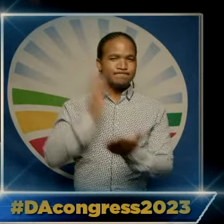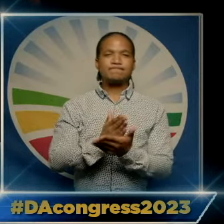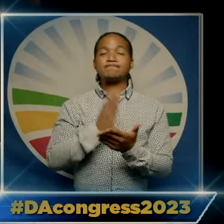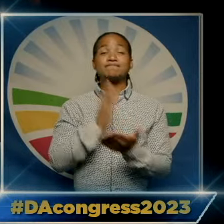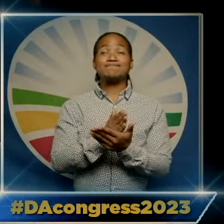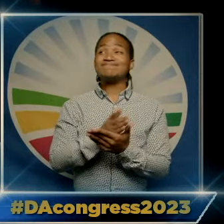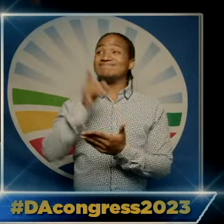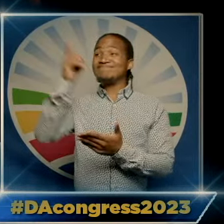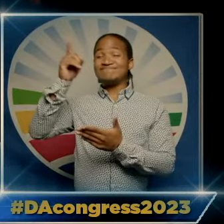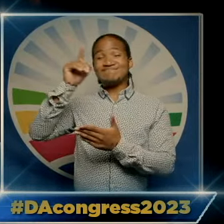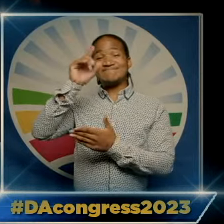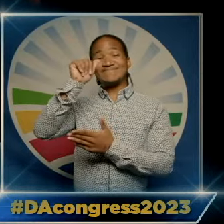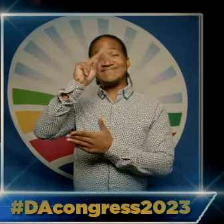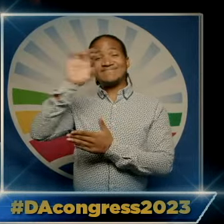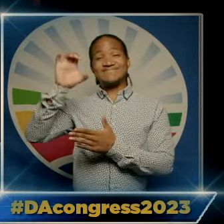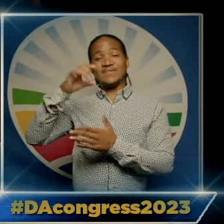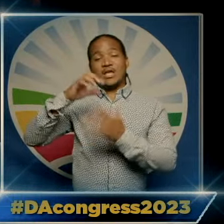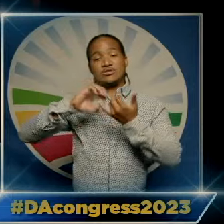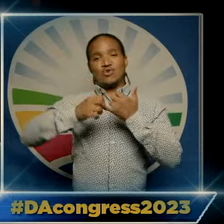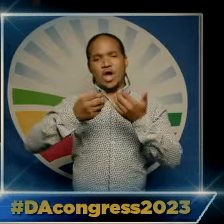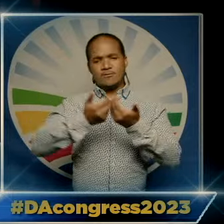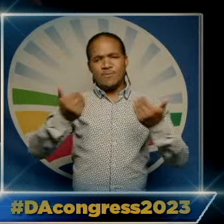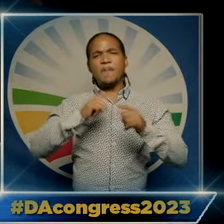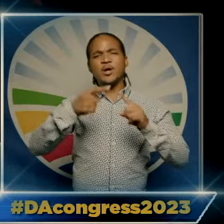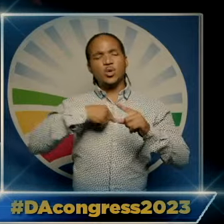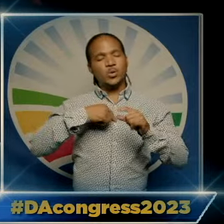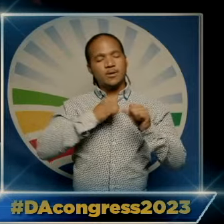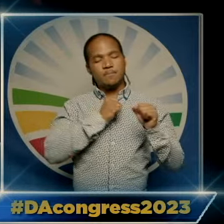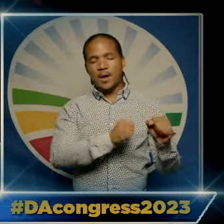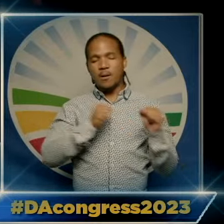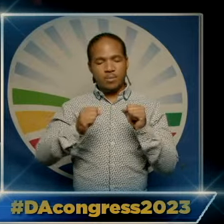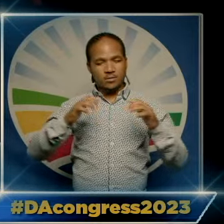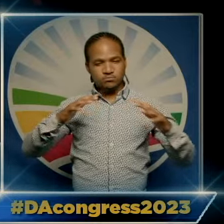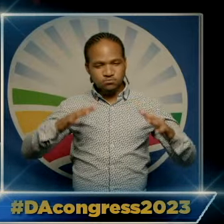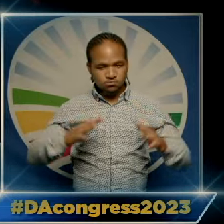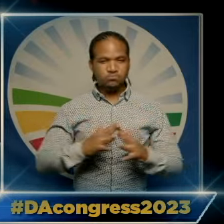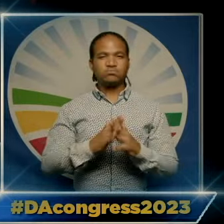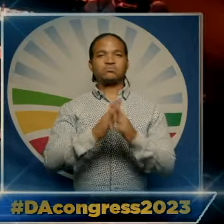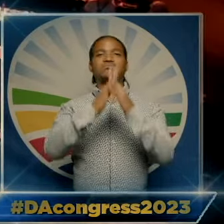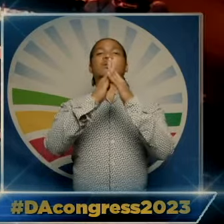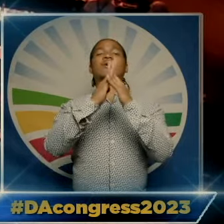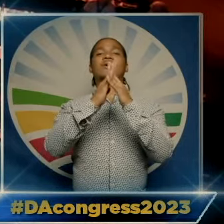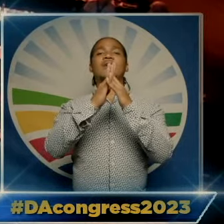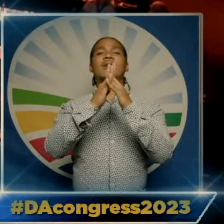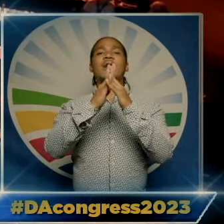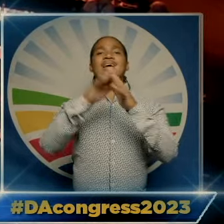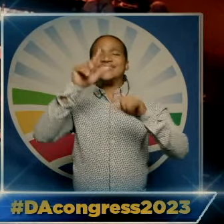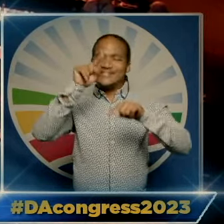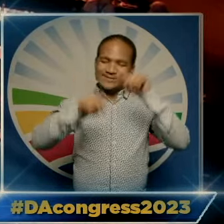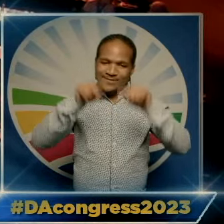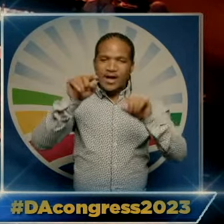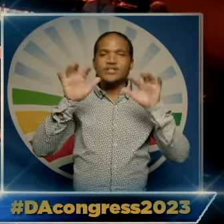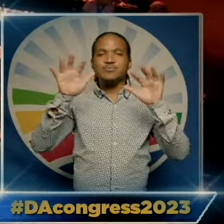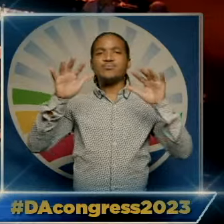to divide us, we will continue to unite. Hey, Ikara, hey.